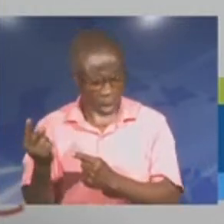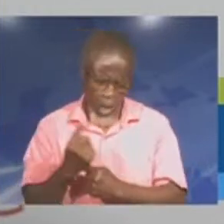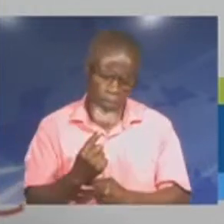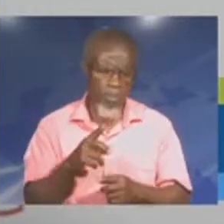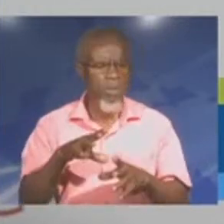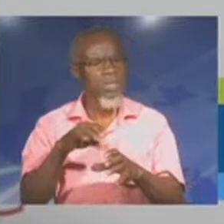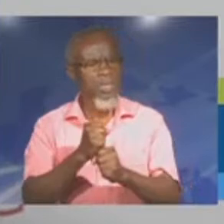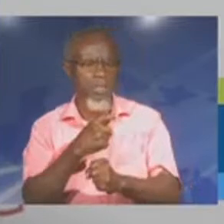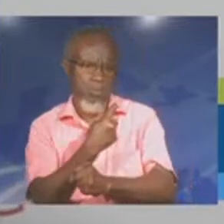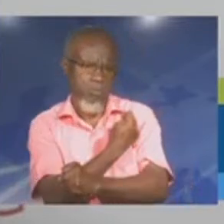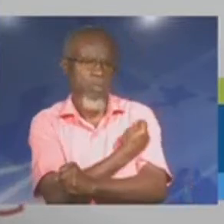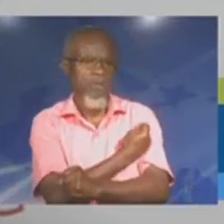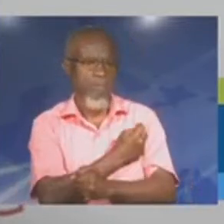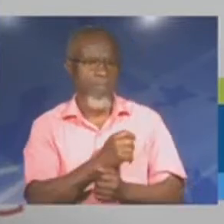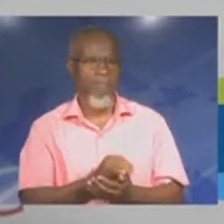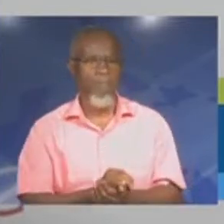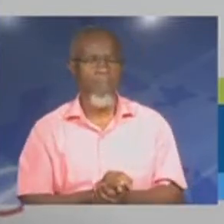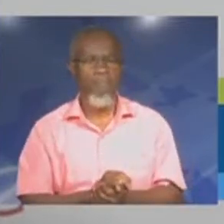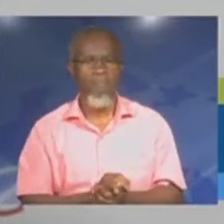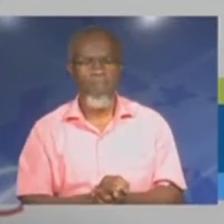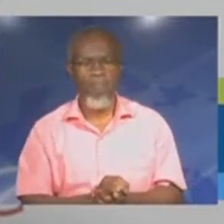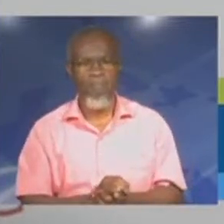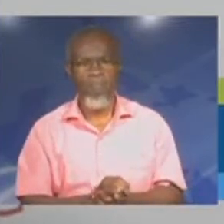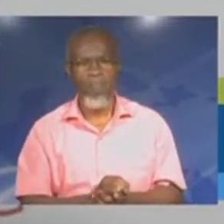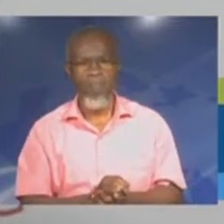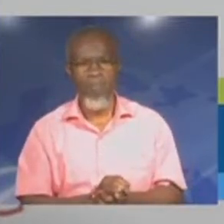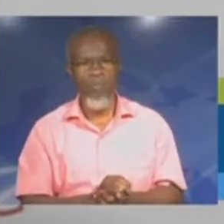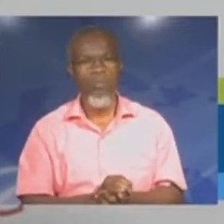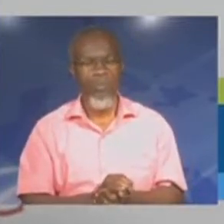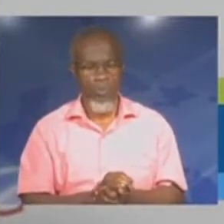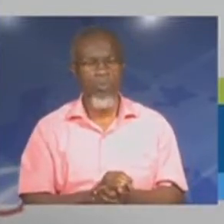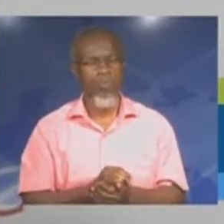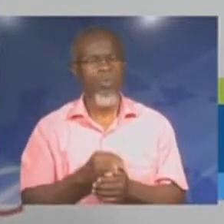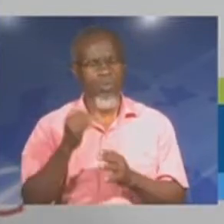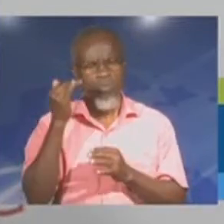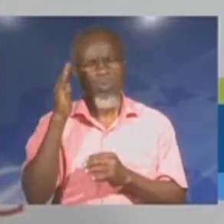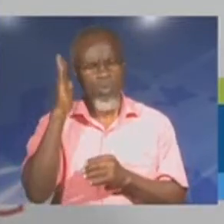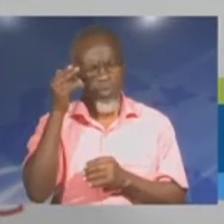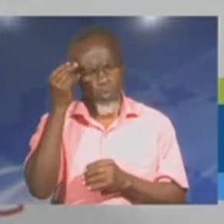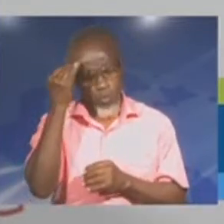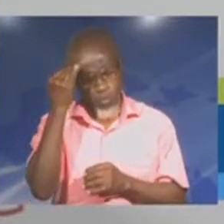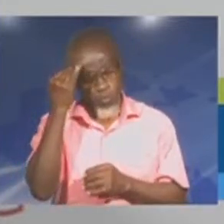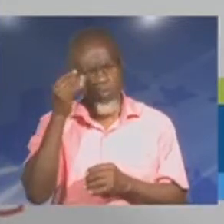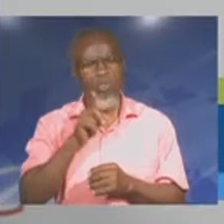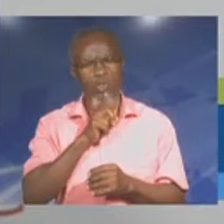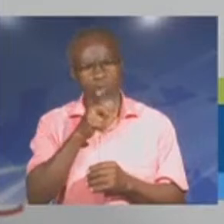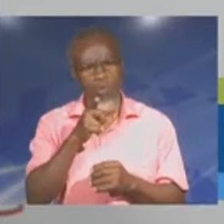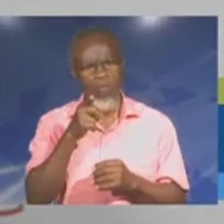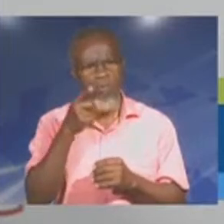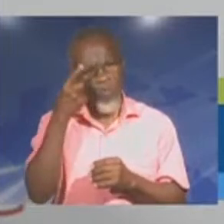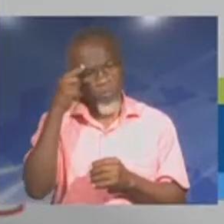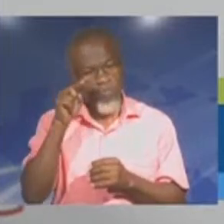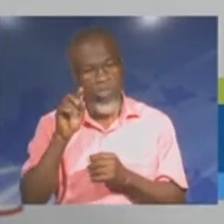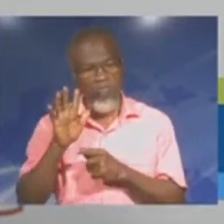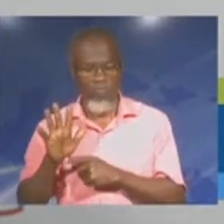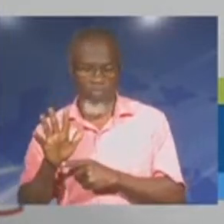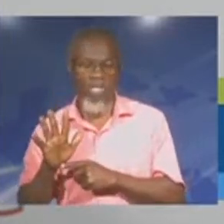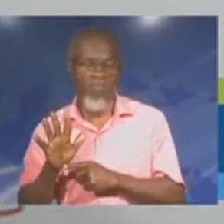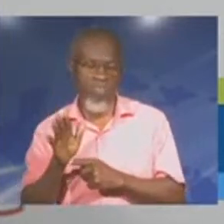with the 5 to 11. We expect something within the next 7 days. We had our last meeting Monday. Dealt with the